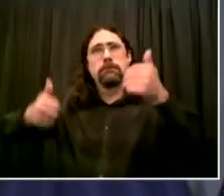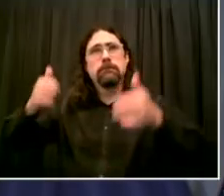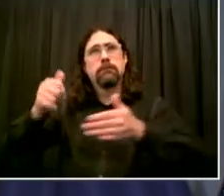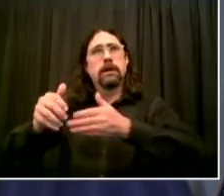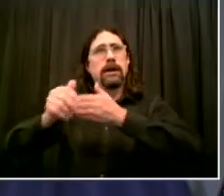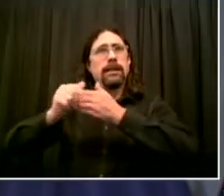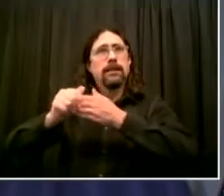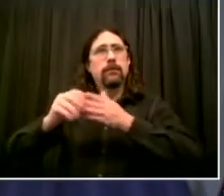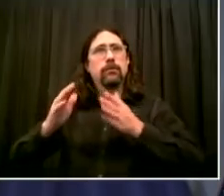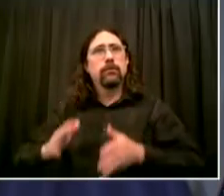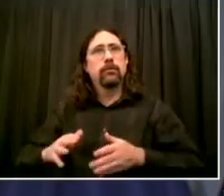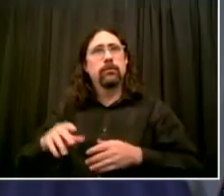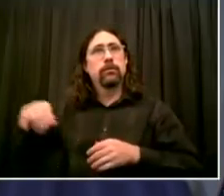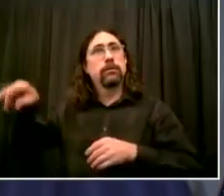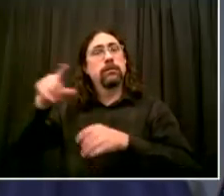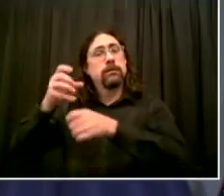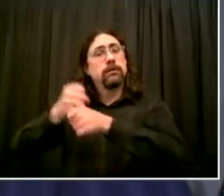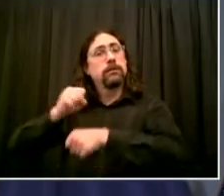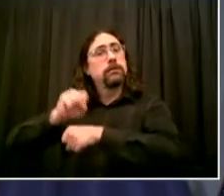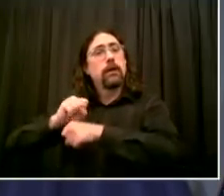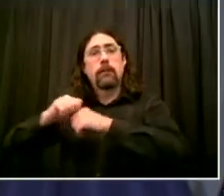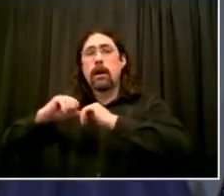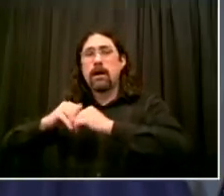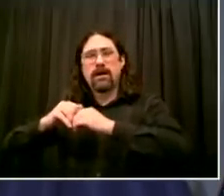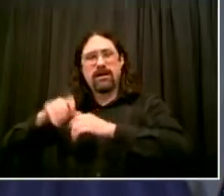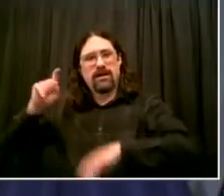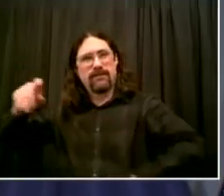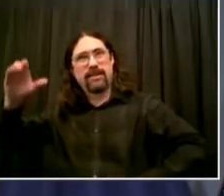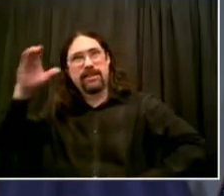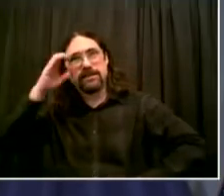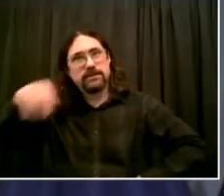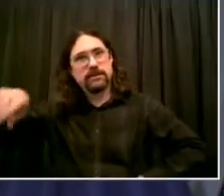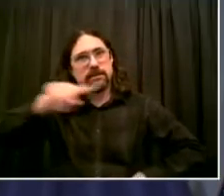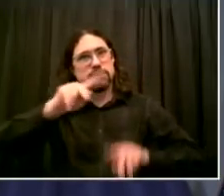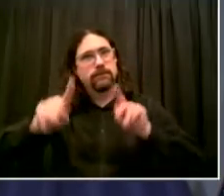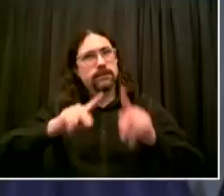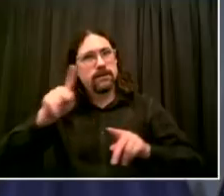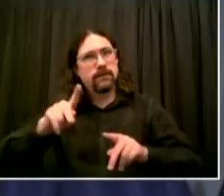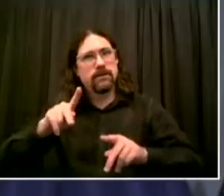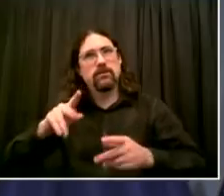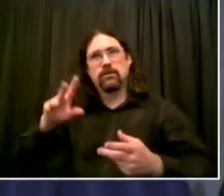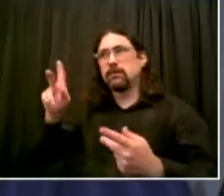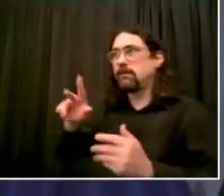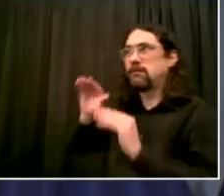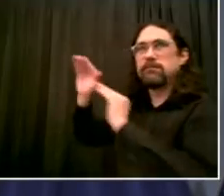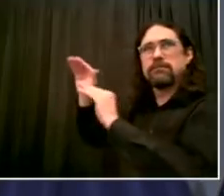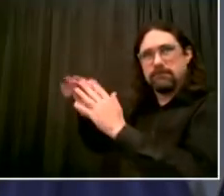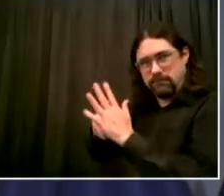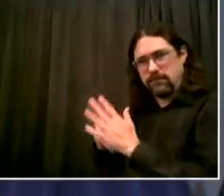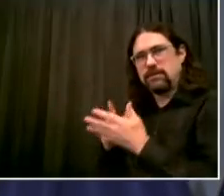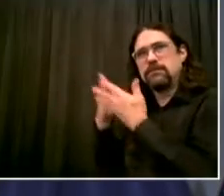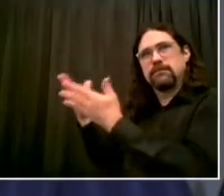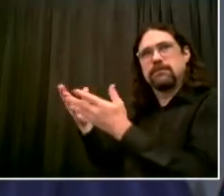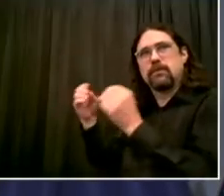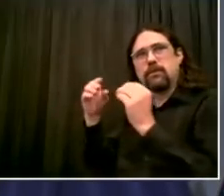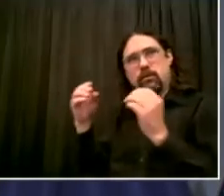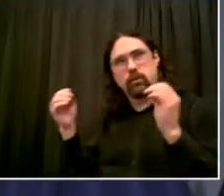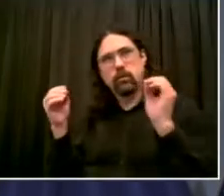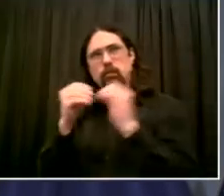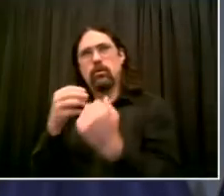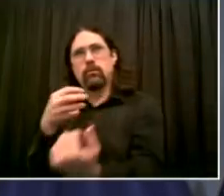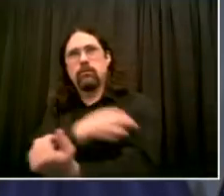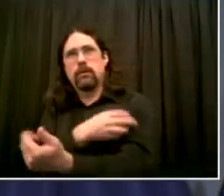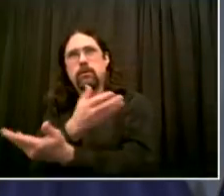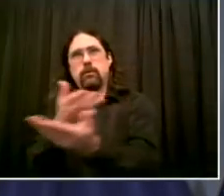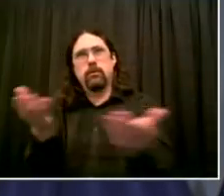community empowerment is very important. A second thing that we do in terms of our approach is system realignment. We understand that the